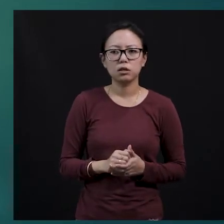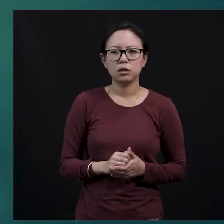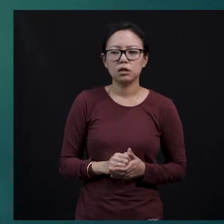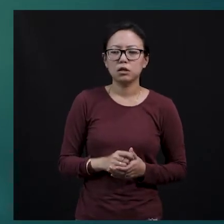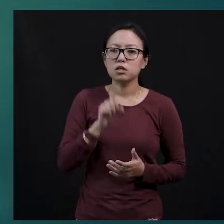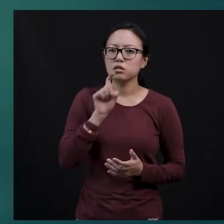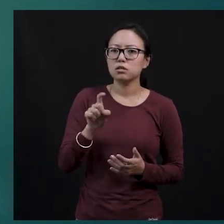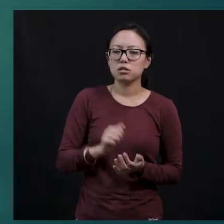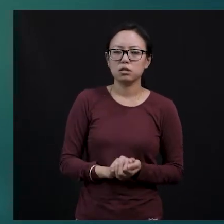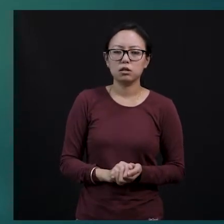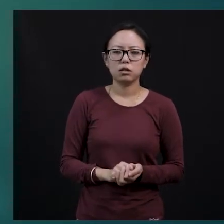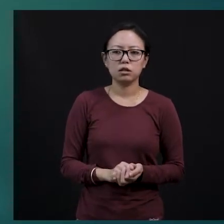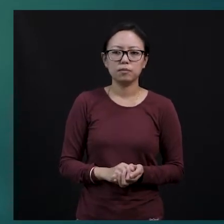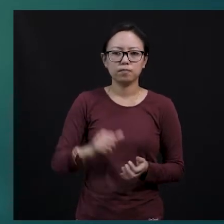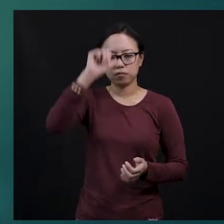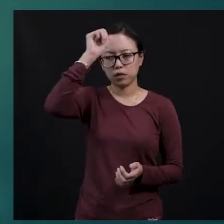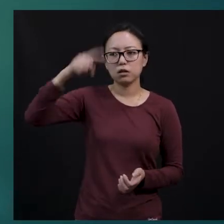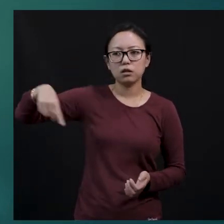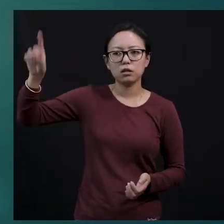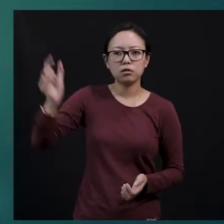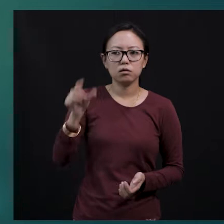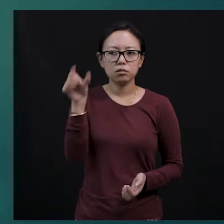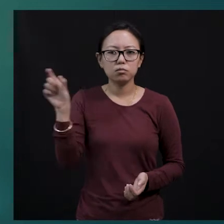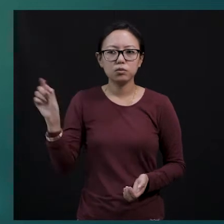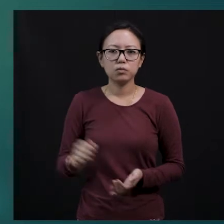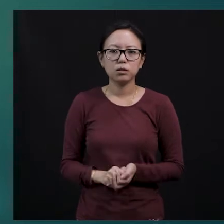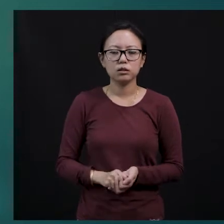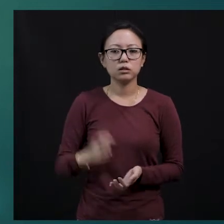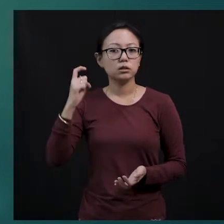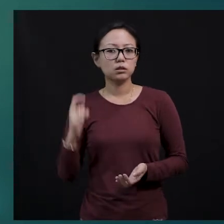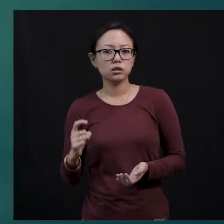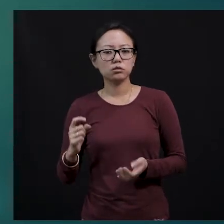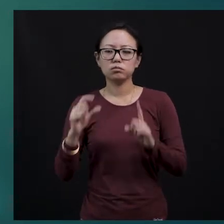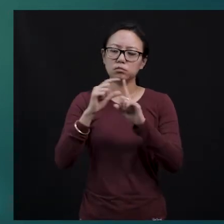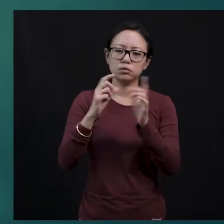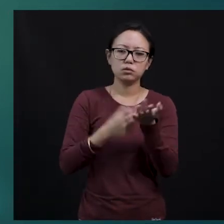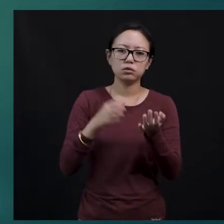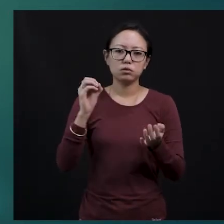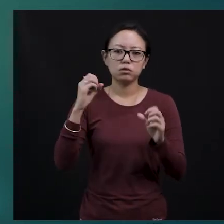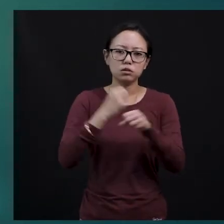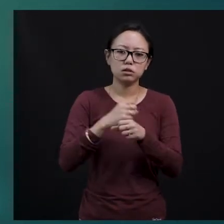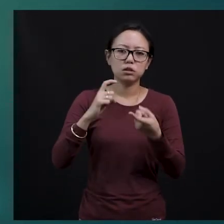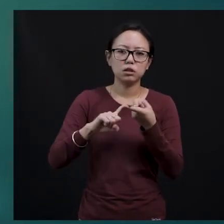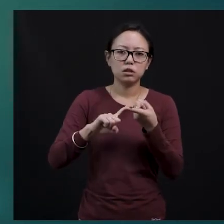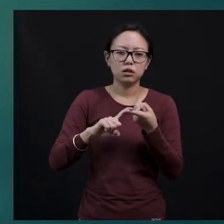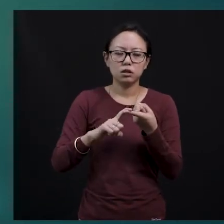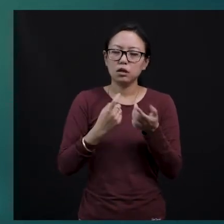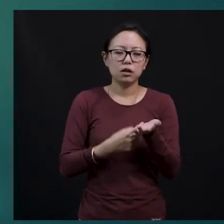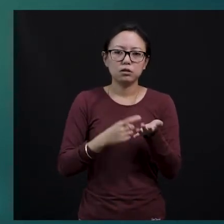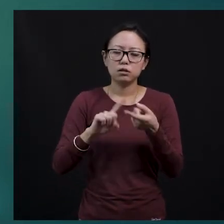He started a girls' school and in 87 to encourage women's education. In 84, he